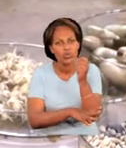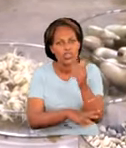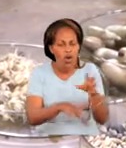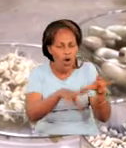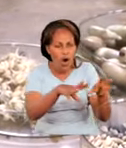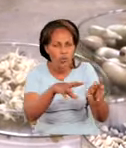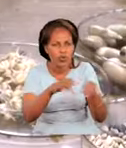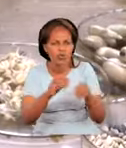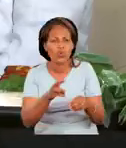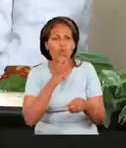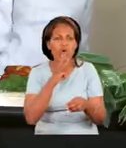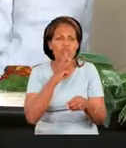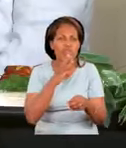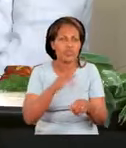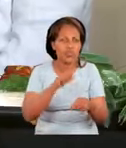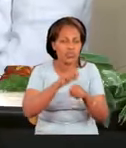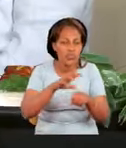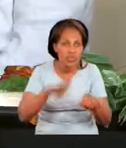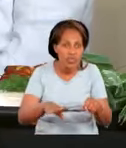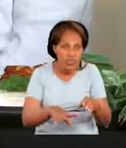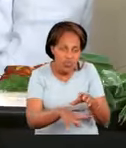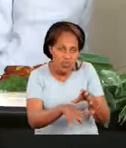absorbs water from the soil.